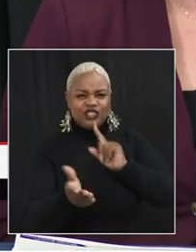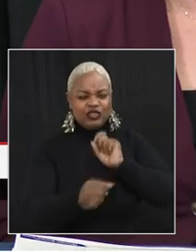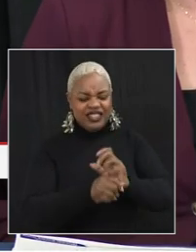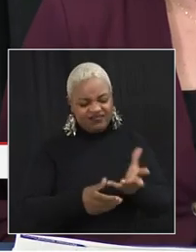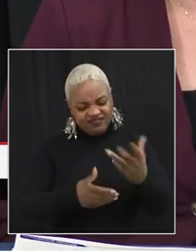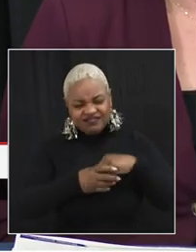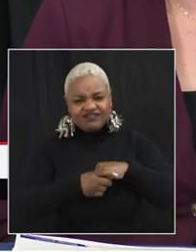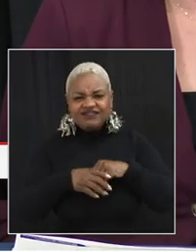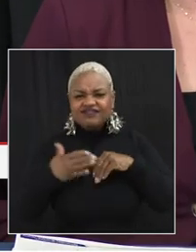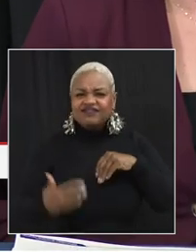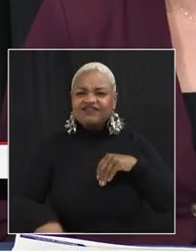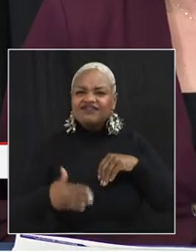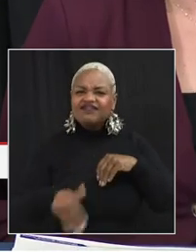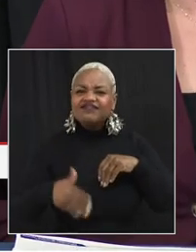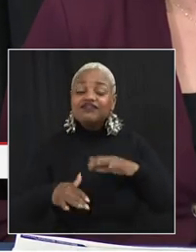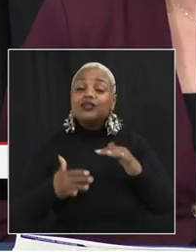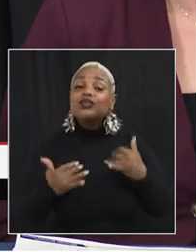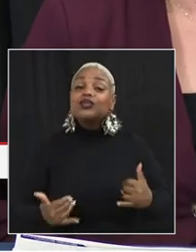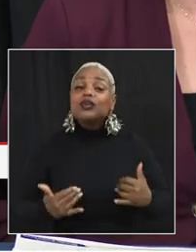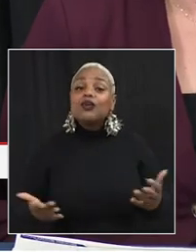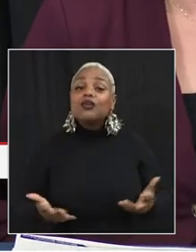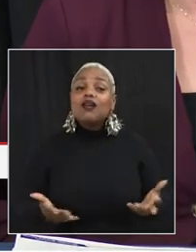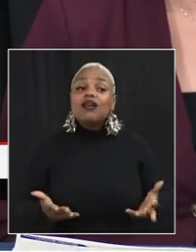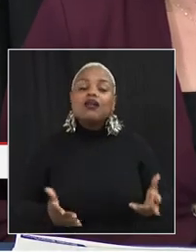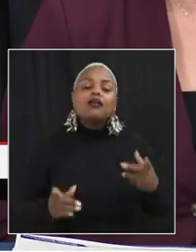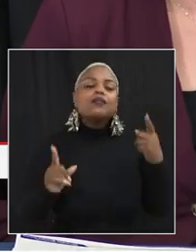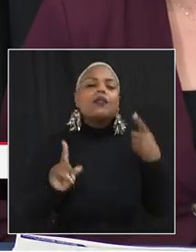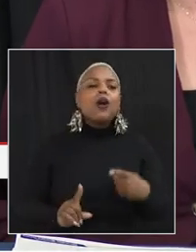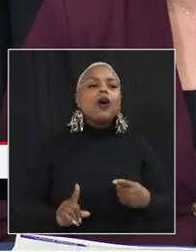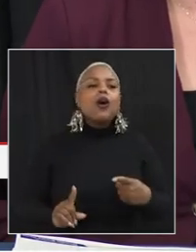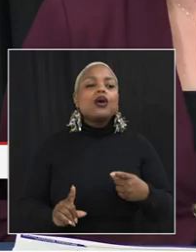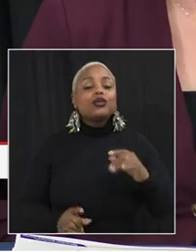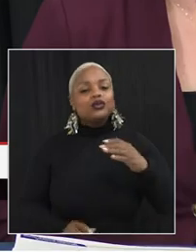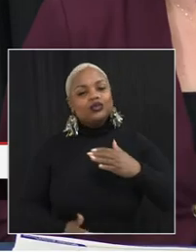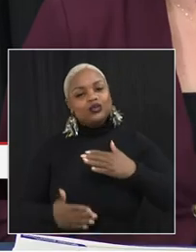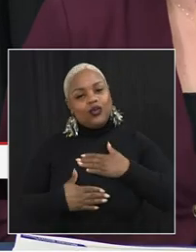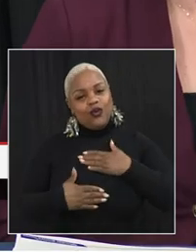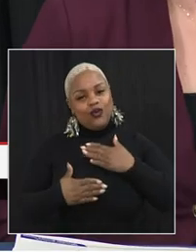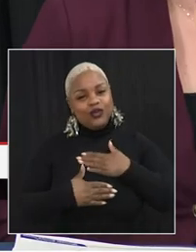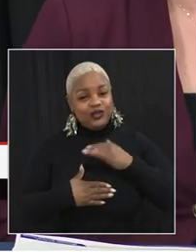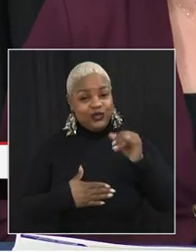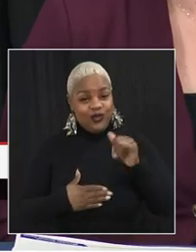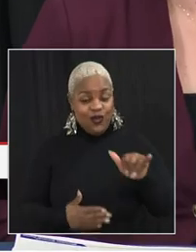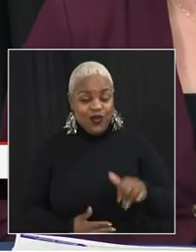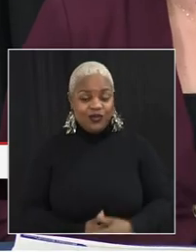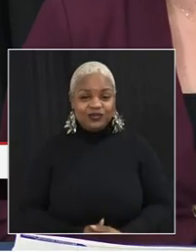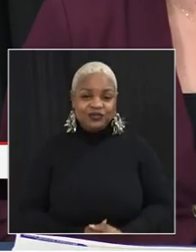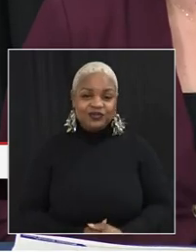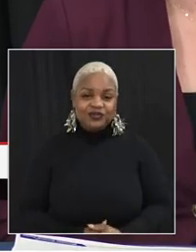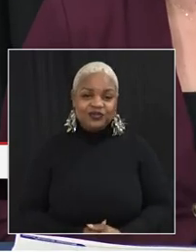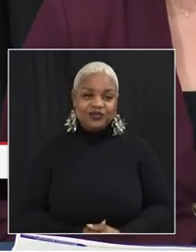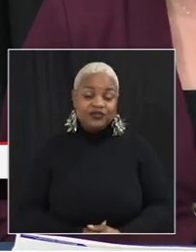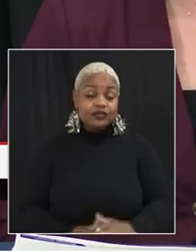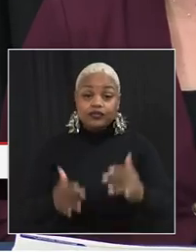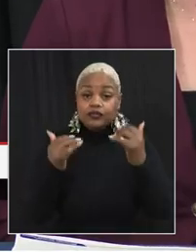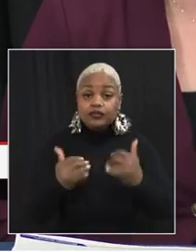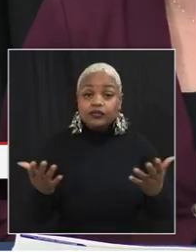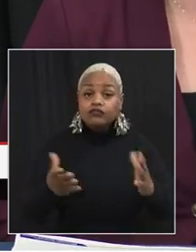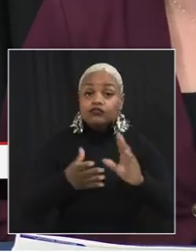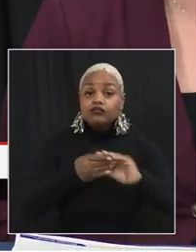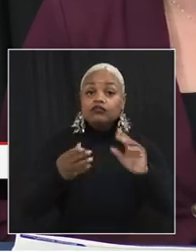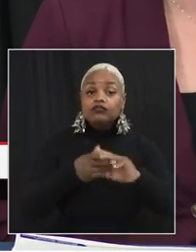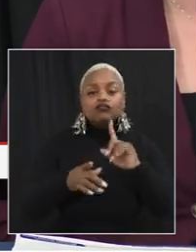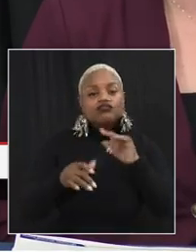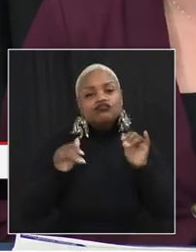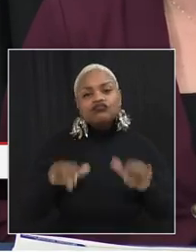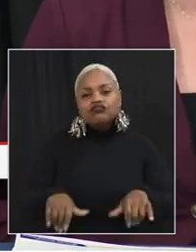joy in our relationship with the district's aging population. So today the message continues to remain just